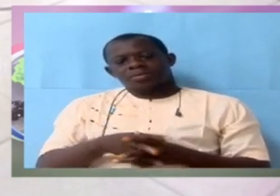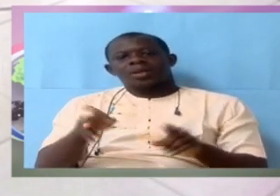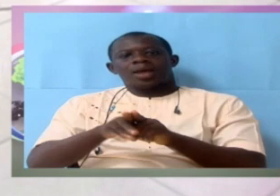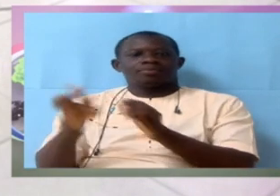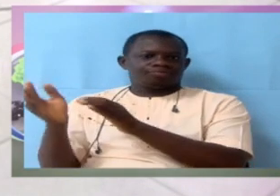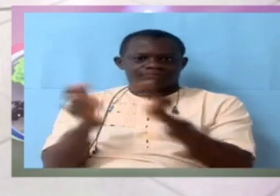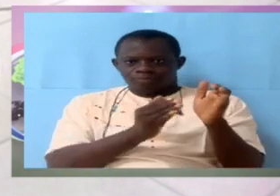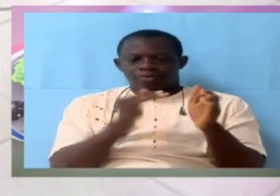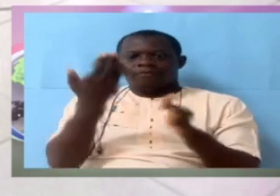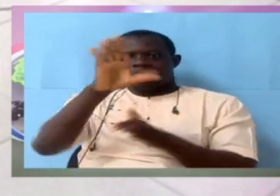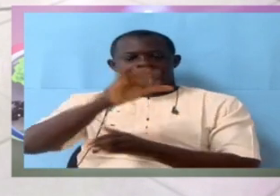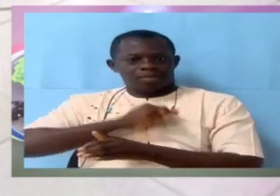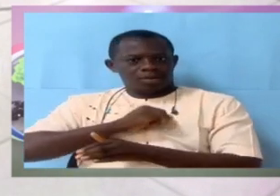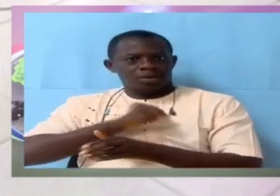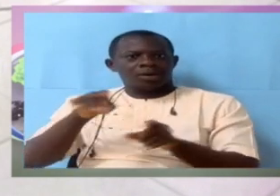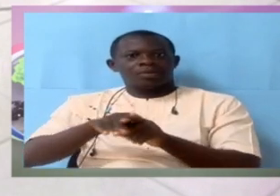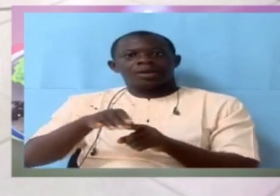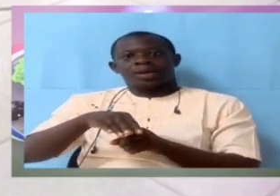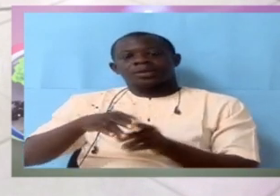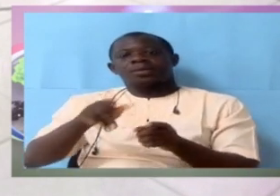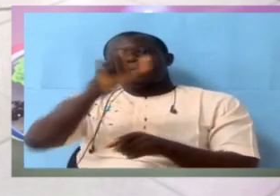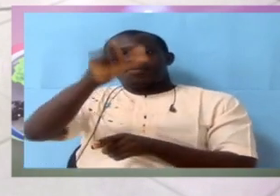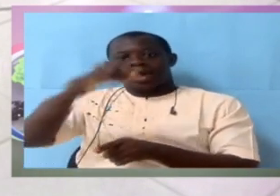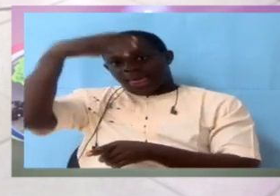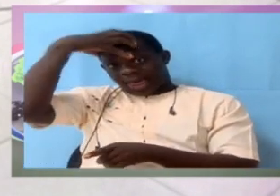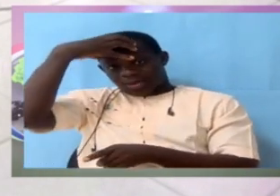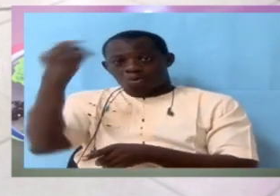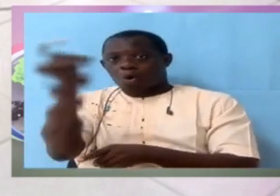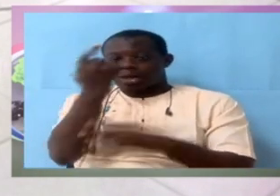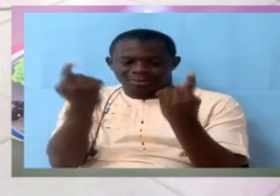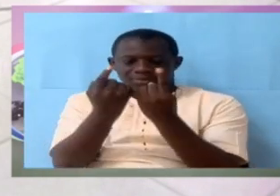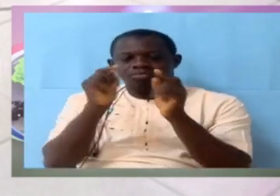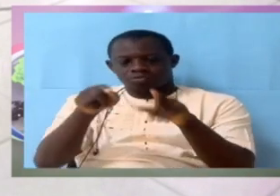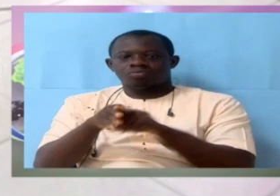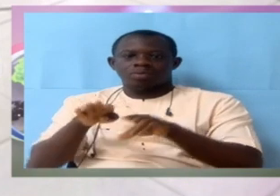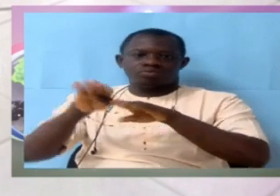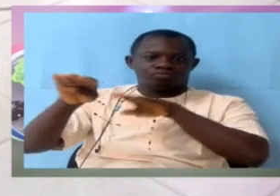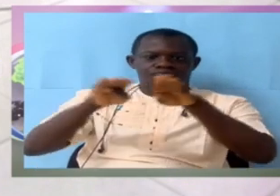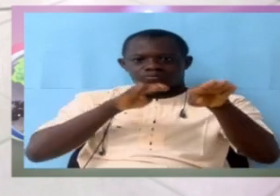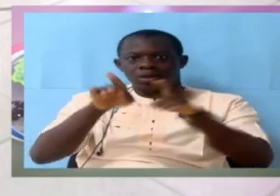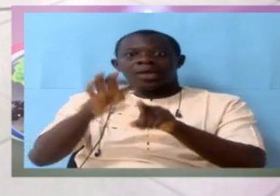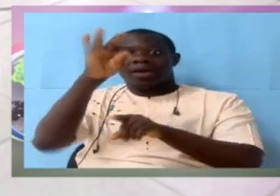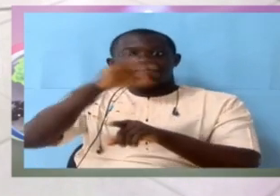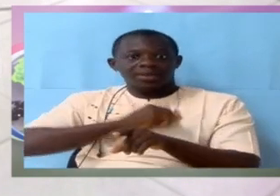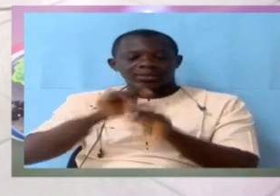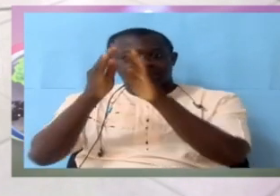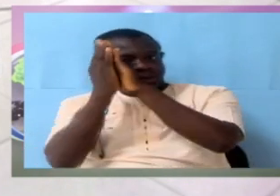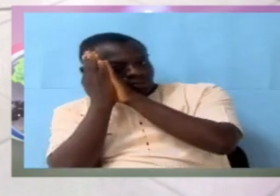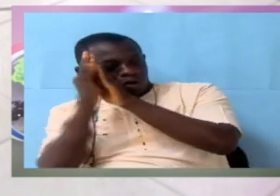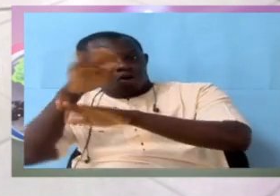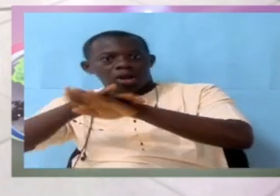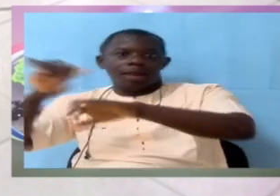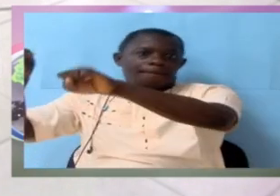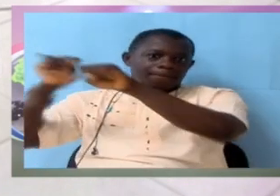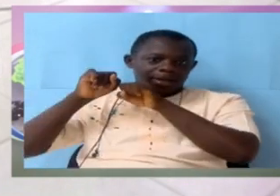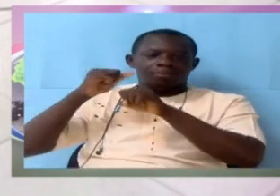Apart from my head, that was the only thing I can move around. But even if I lie down on the bed, people used to come and